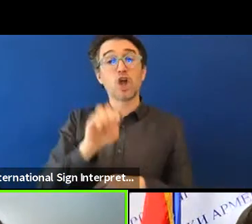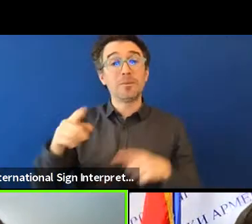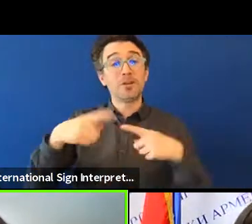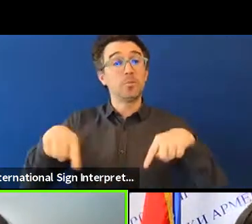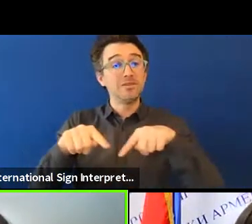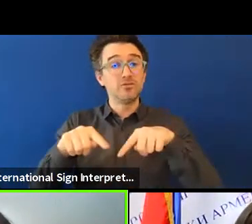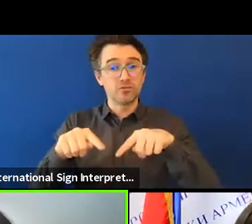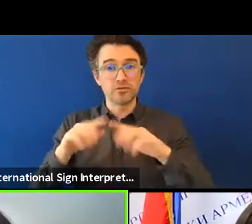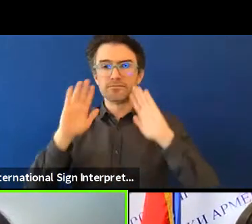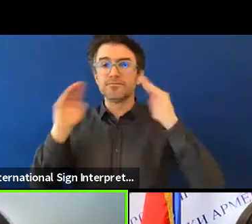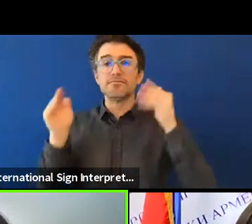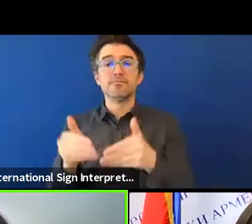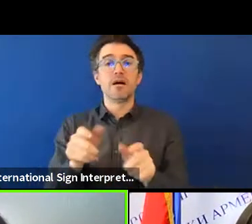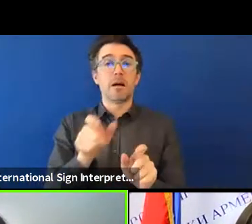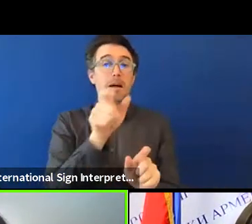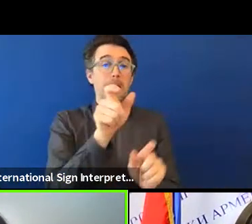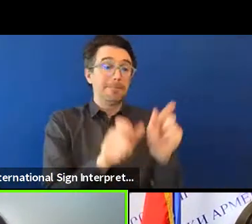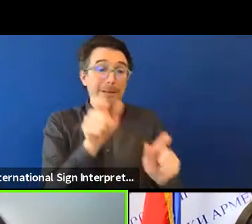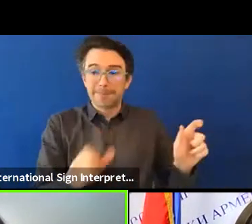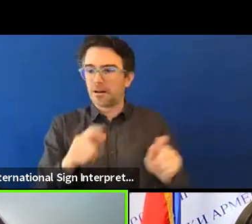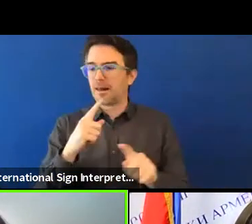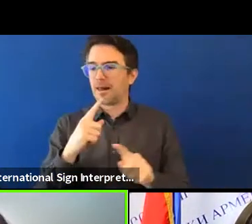peace. And